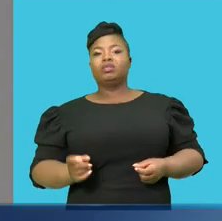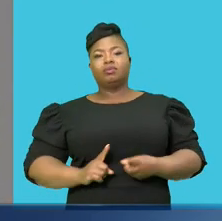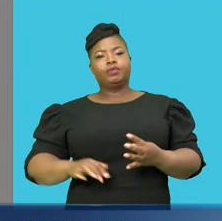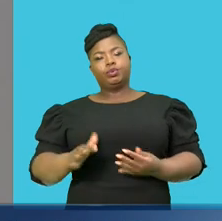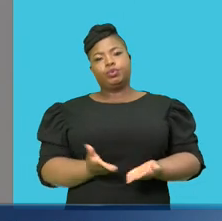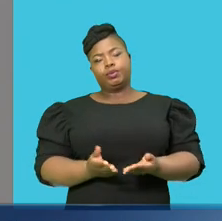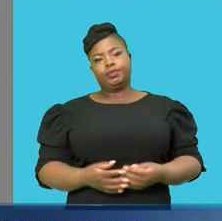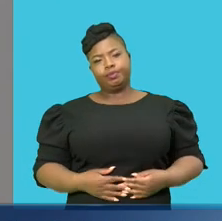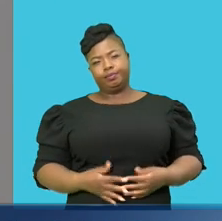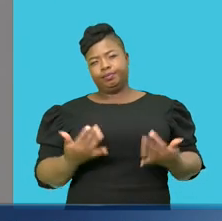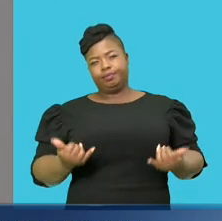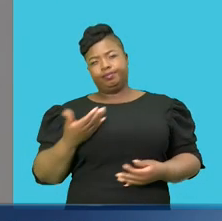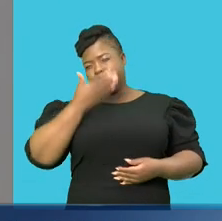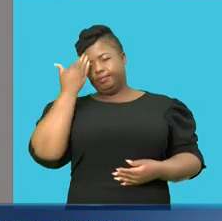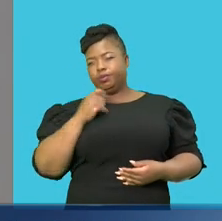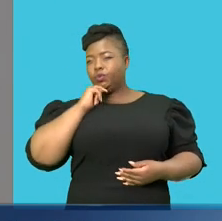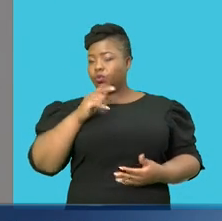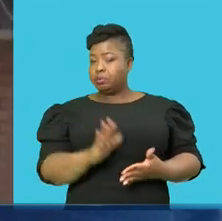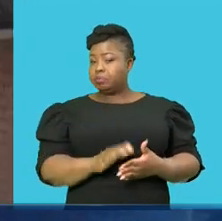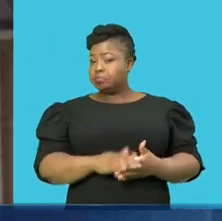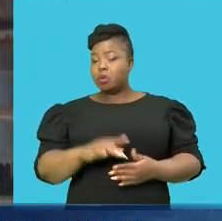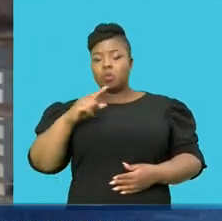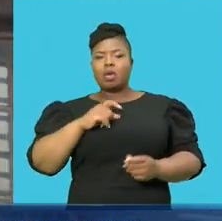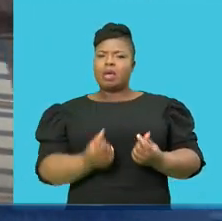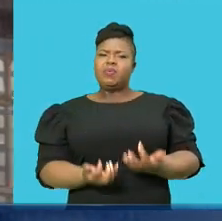Thank you so much for coming back school